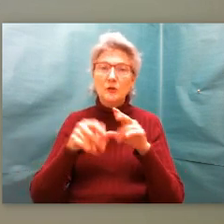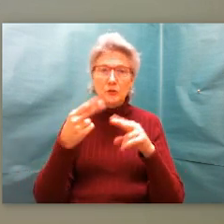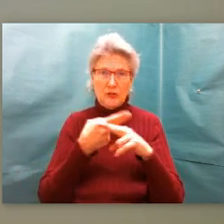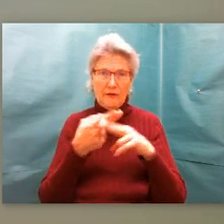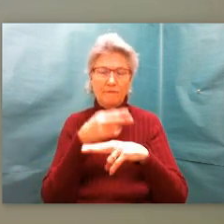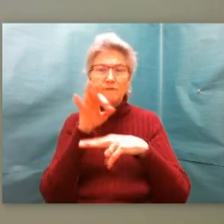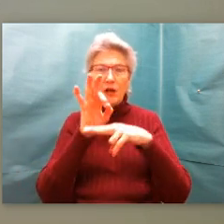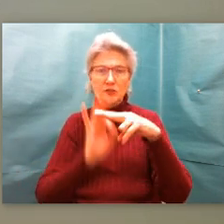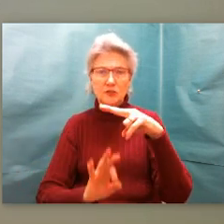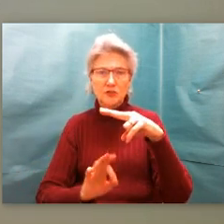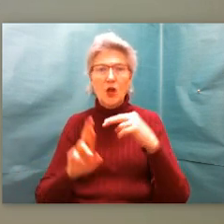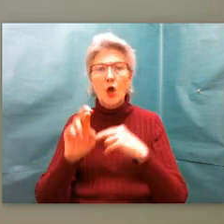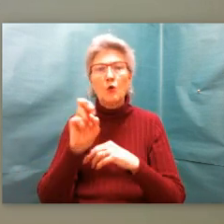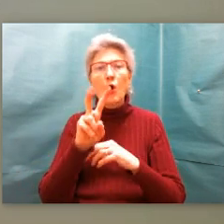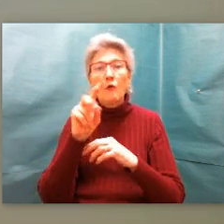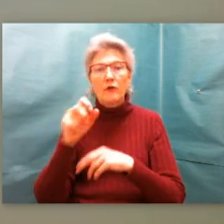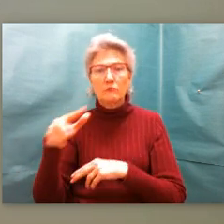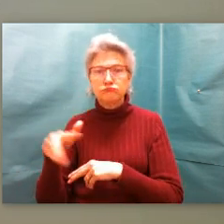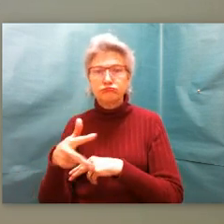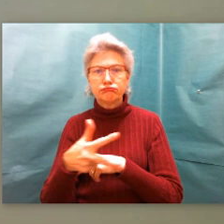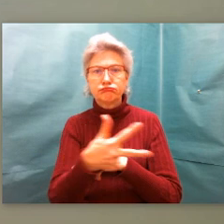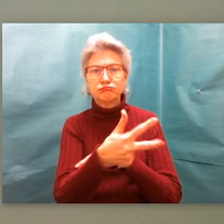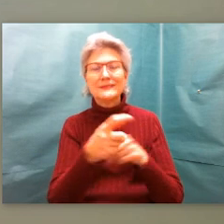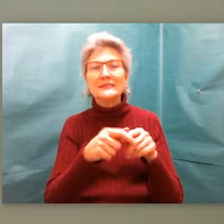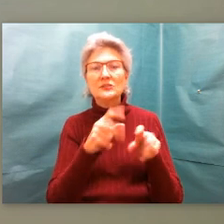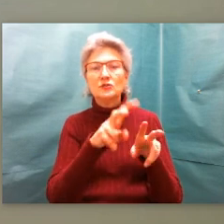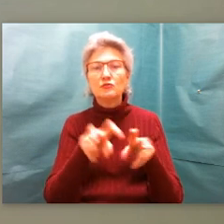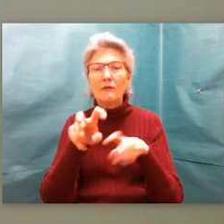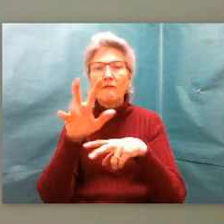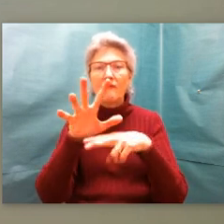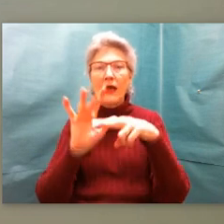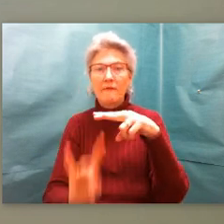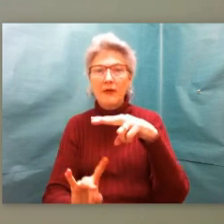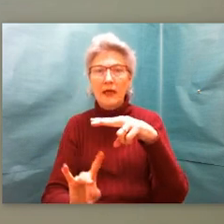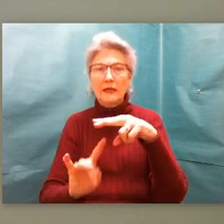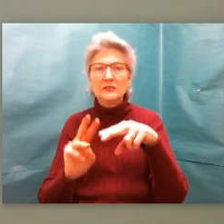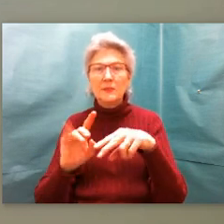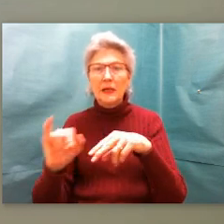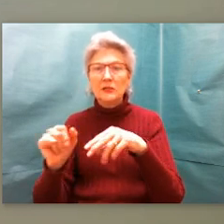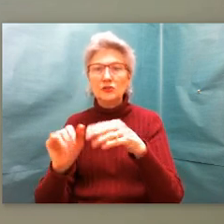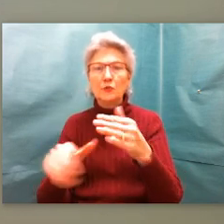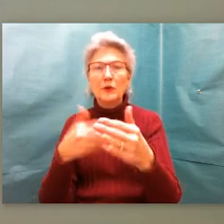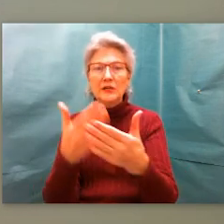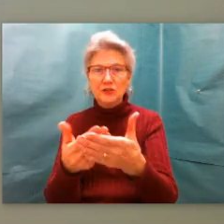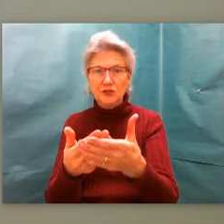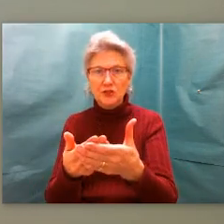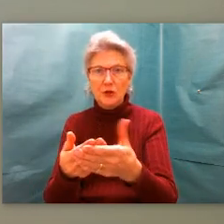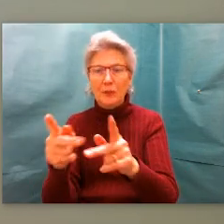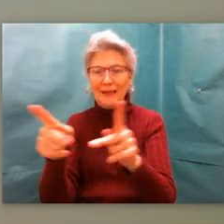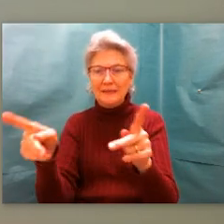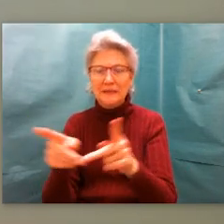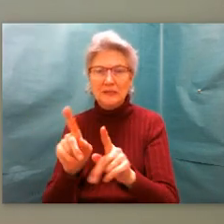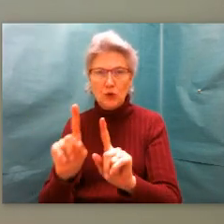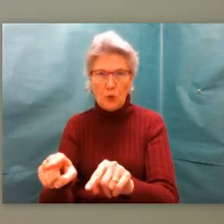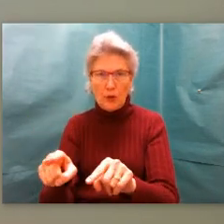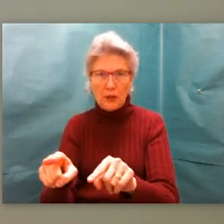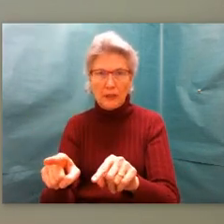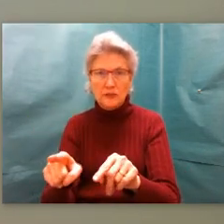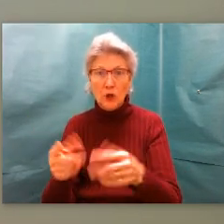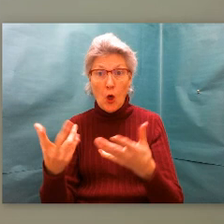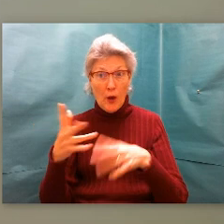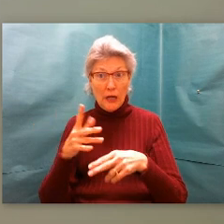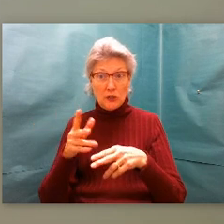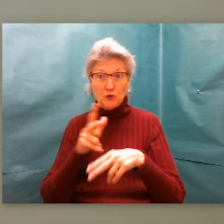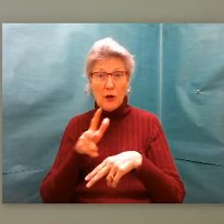travel 5/8 mile to reach its destination. It has already traveled 3/8 mile. How much farther does